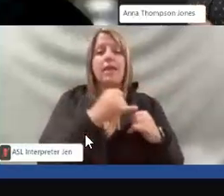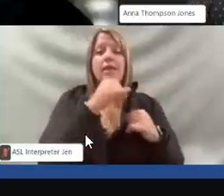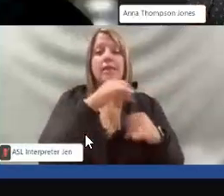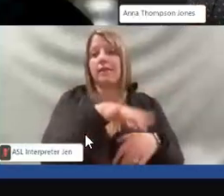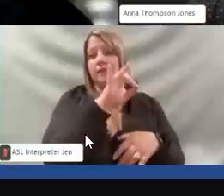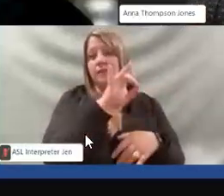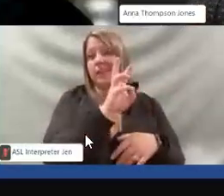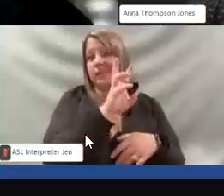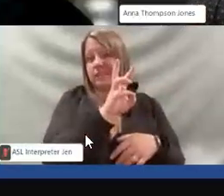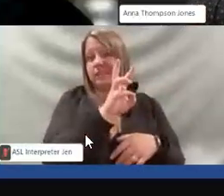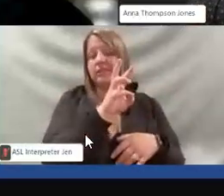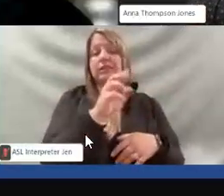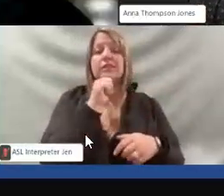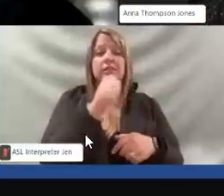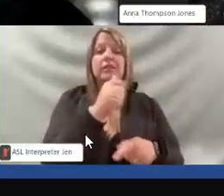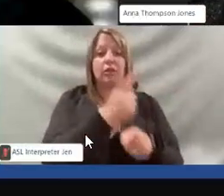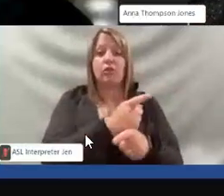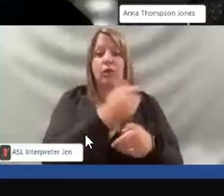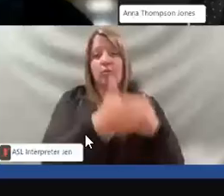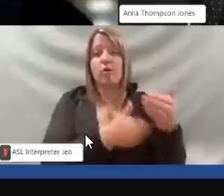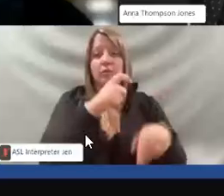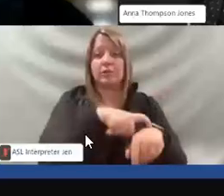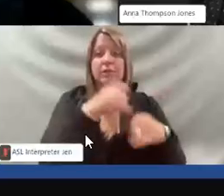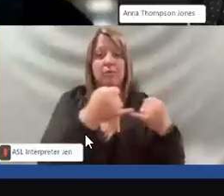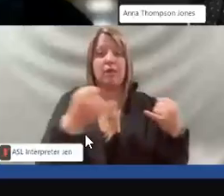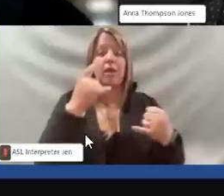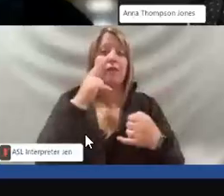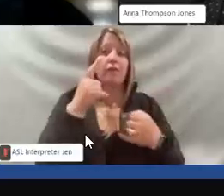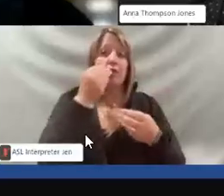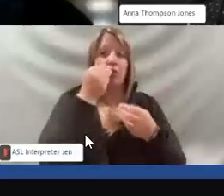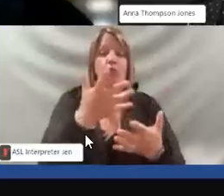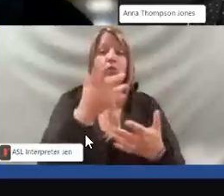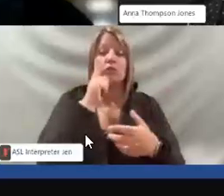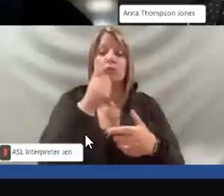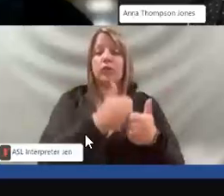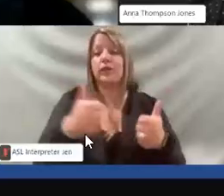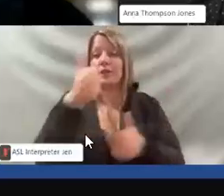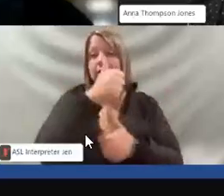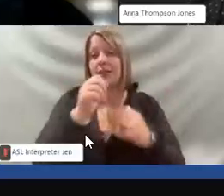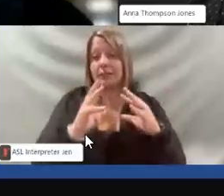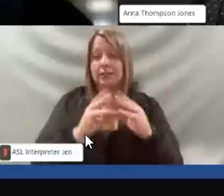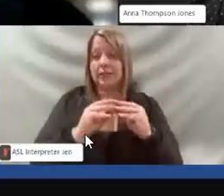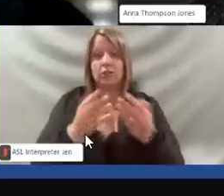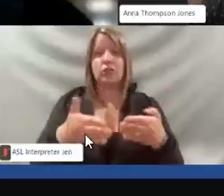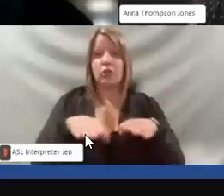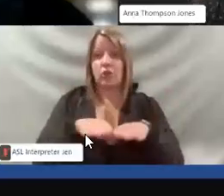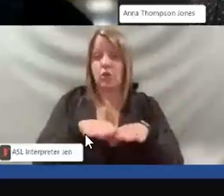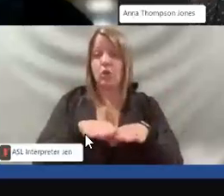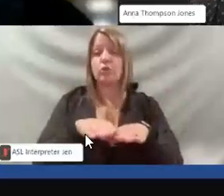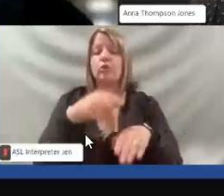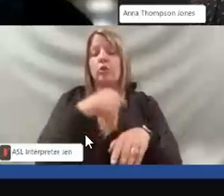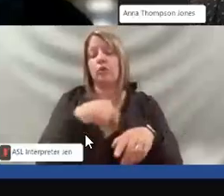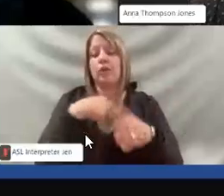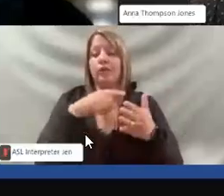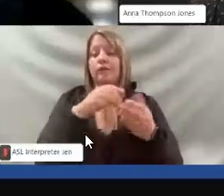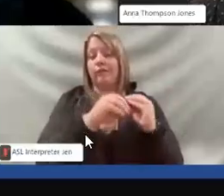6 is an inadequate process and timeline for advance notice for executive sessions. That has also been closed. So we've corrected